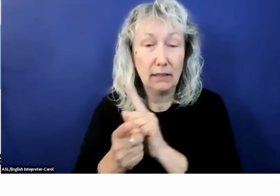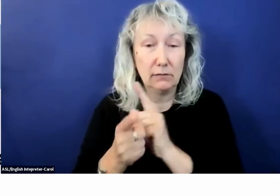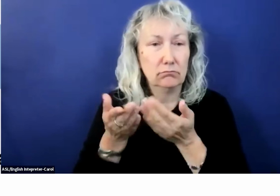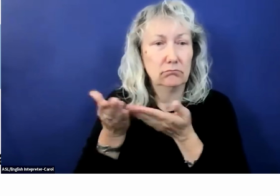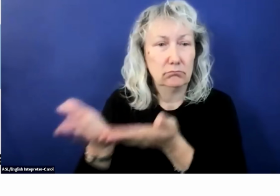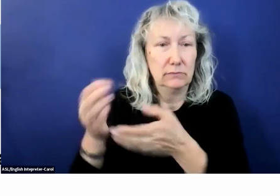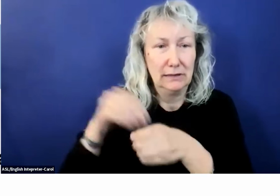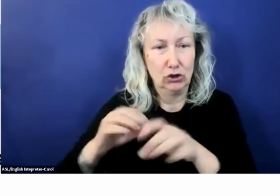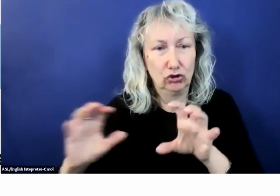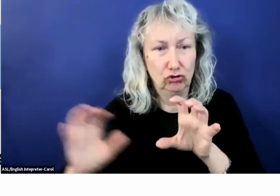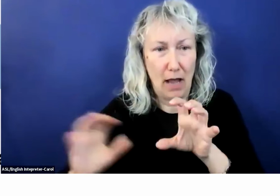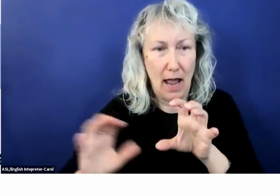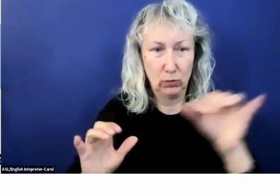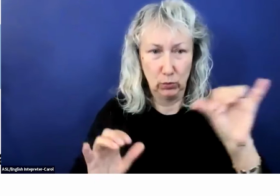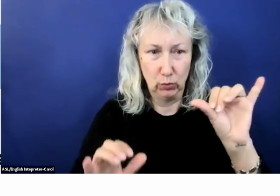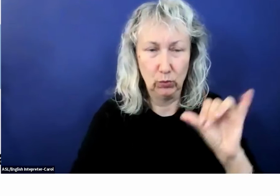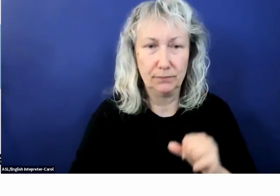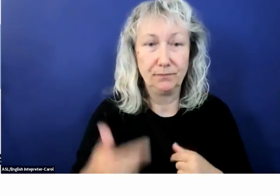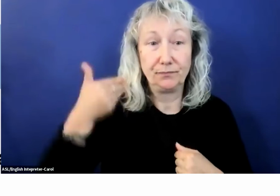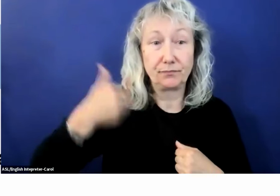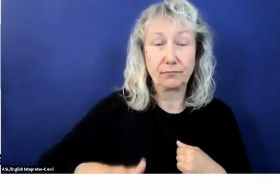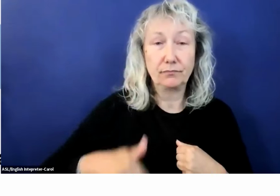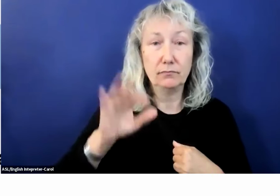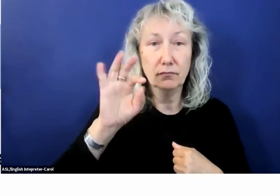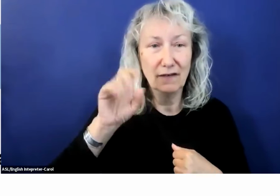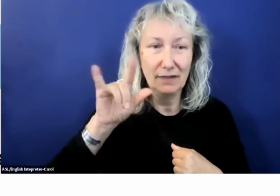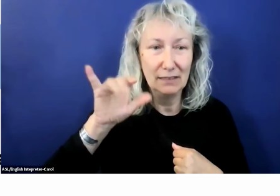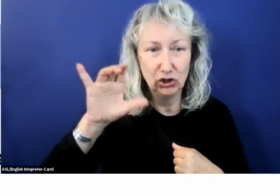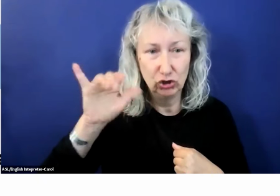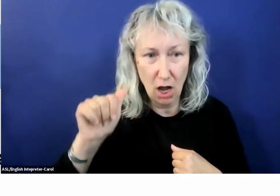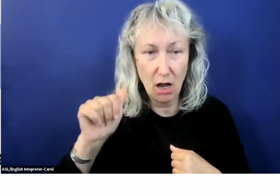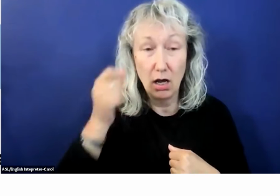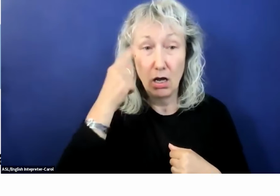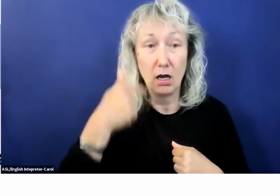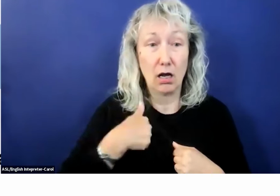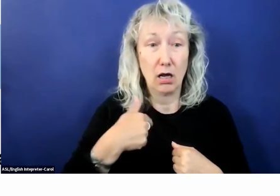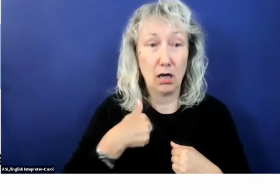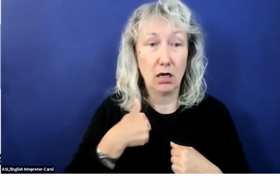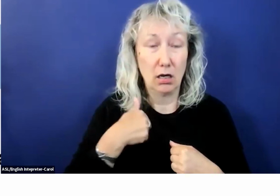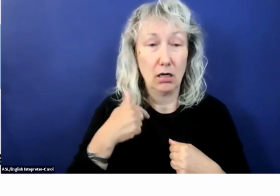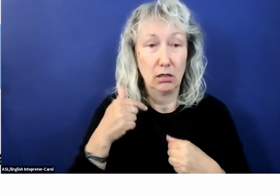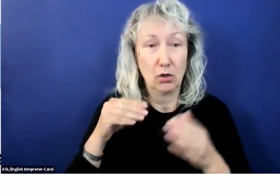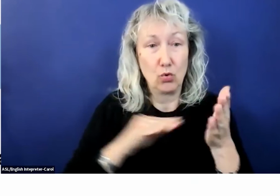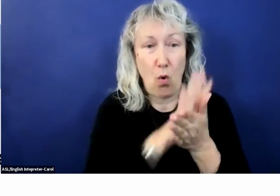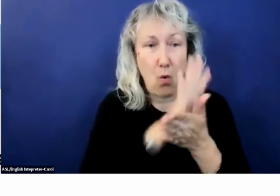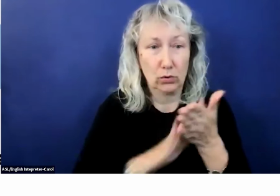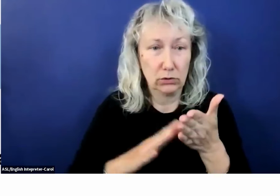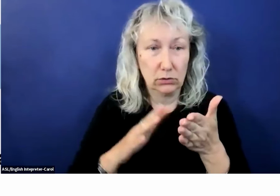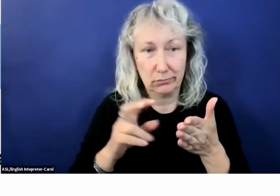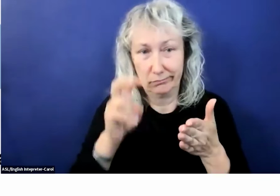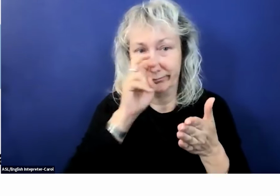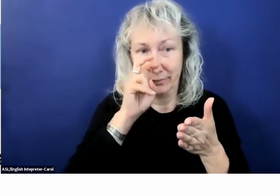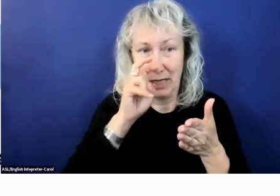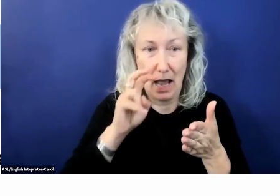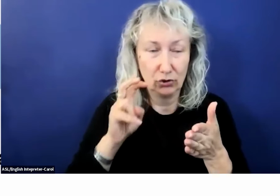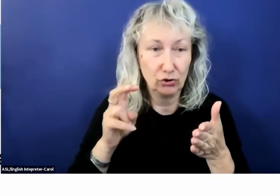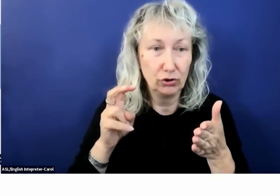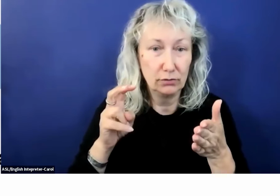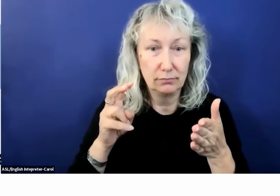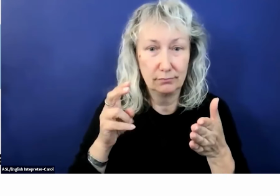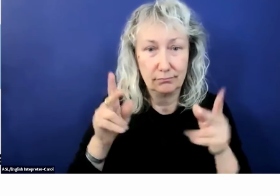chat. My name is Felicia Olmeta-Scholz. I'm a coastal hazard specialist with the Oregon Sea Grant and Oregon